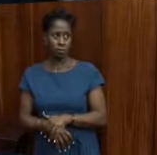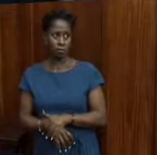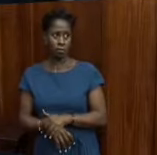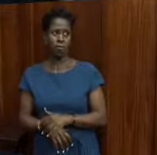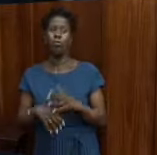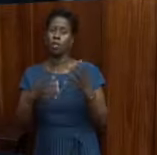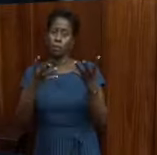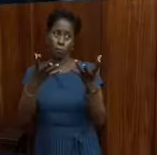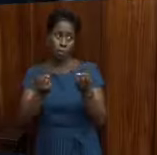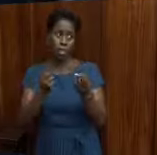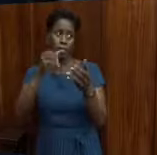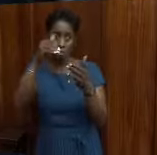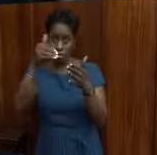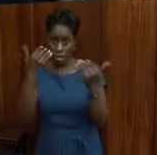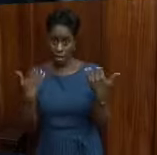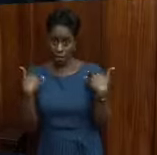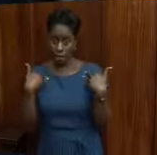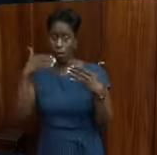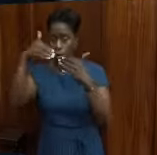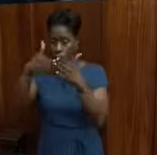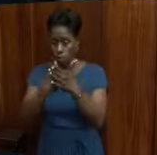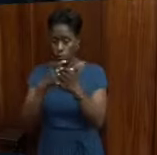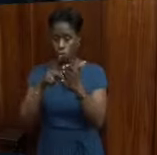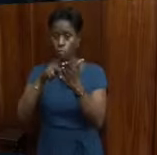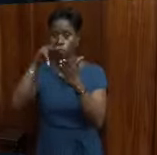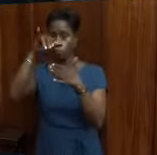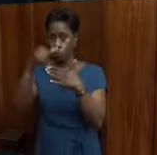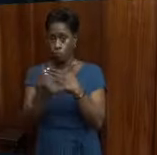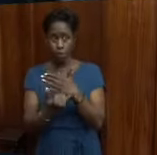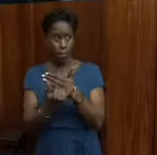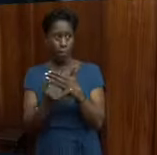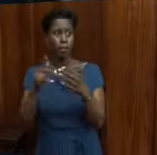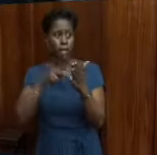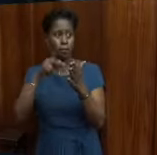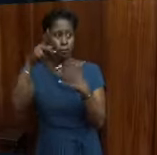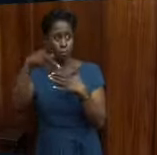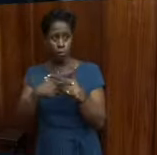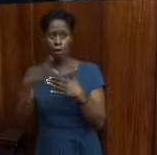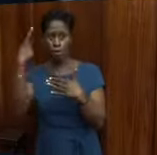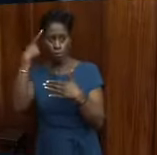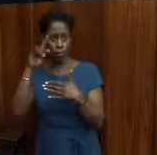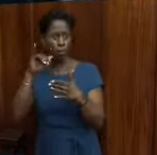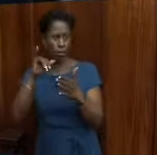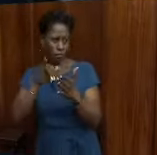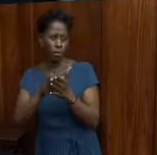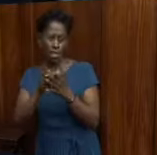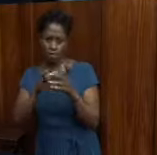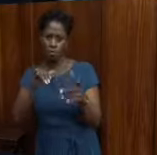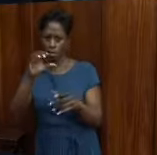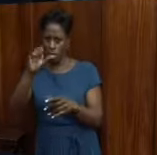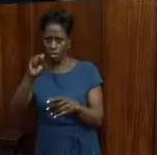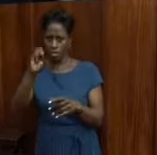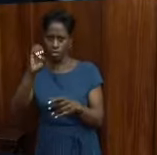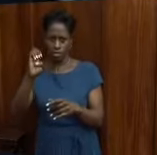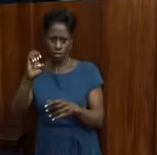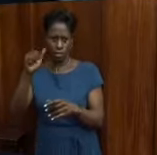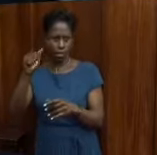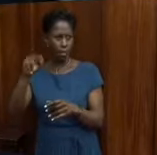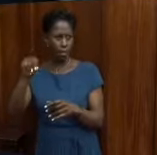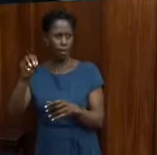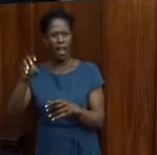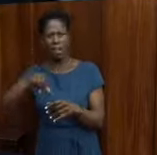industry. It will include institutional strengthening, increases research and development, production of more valuable products,